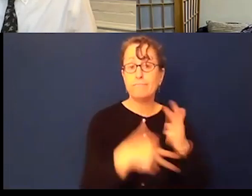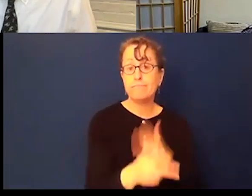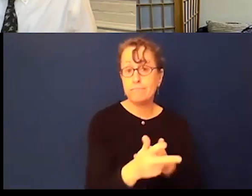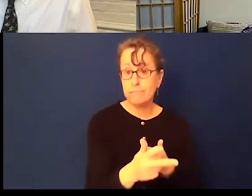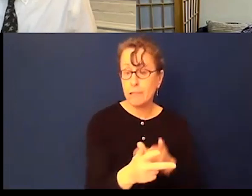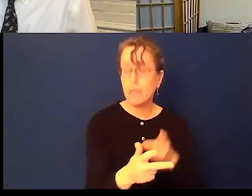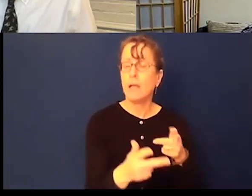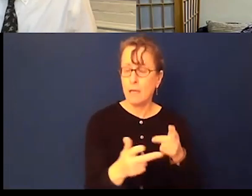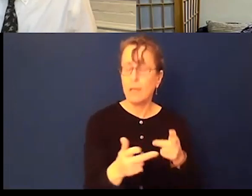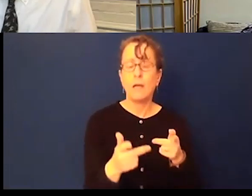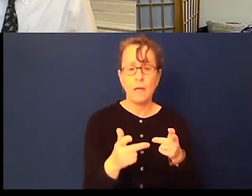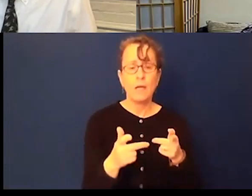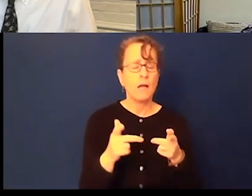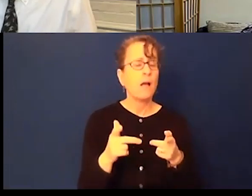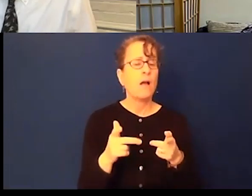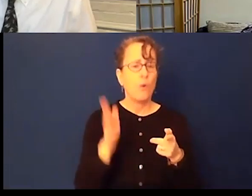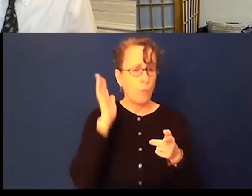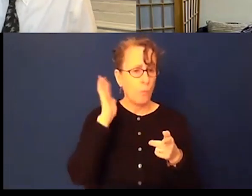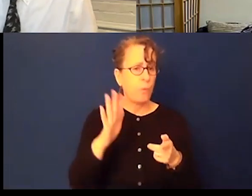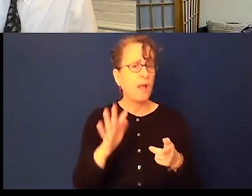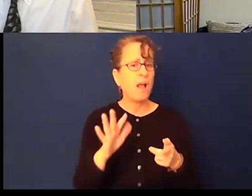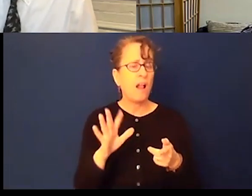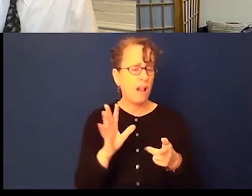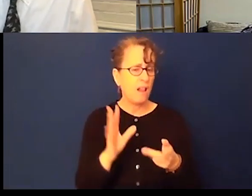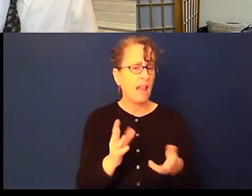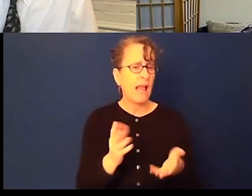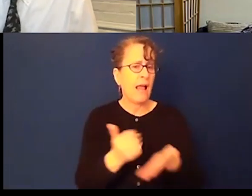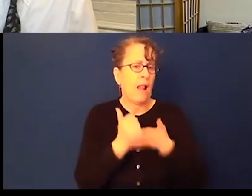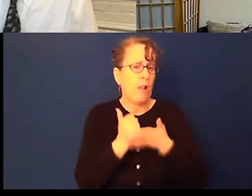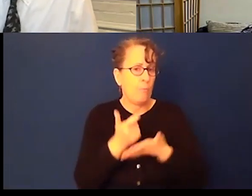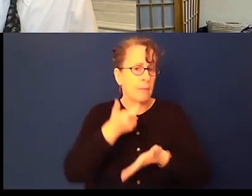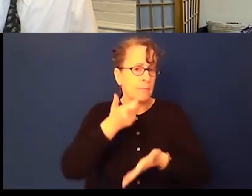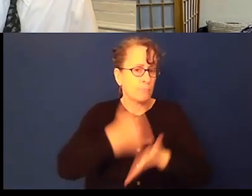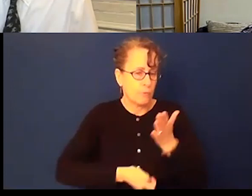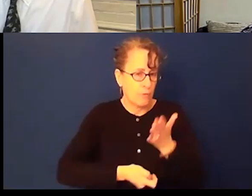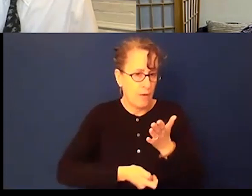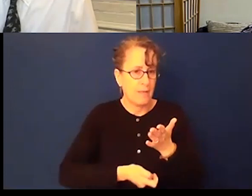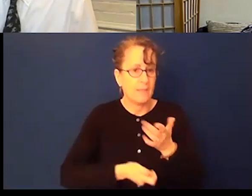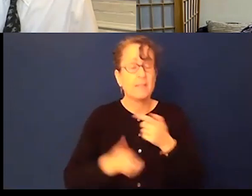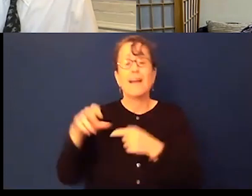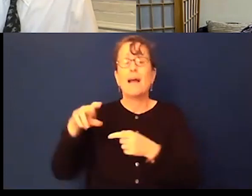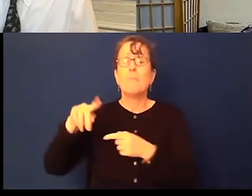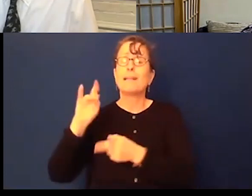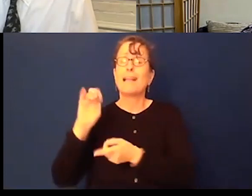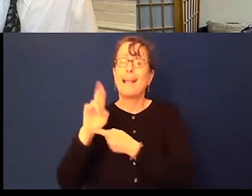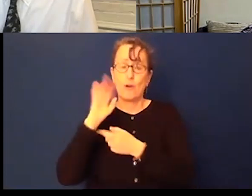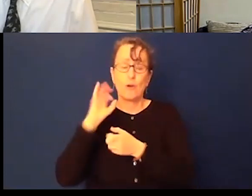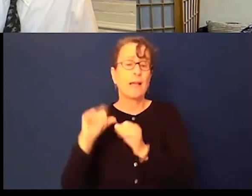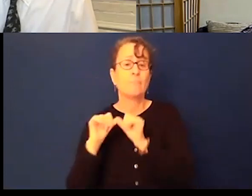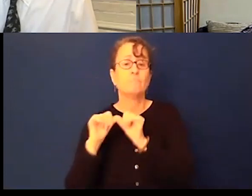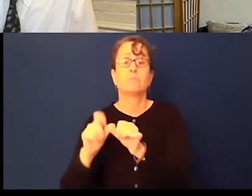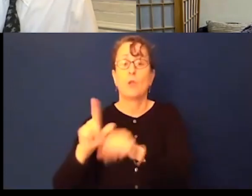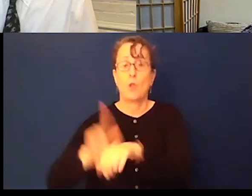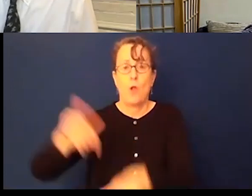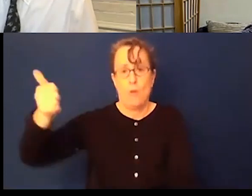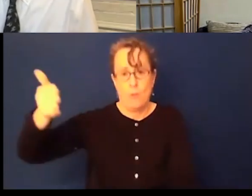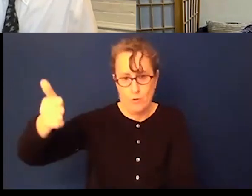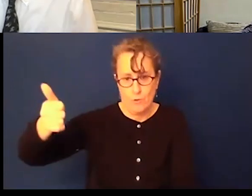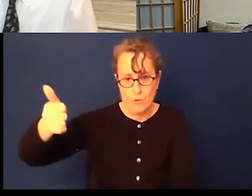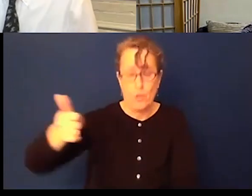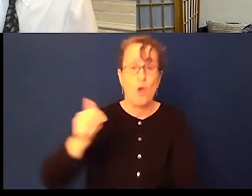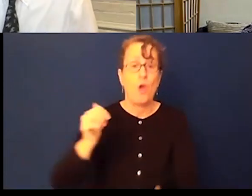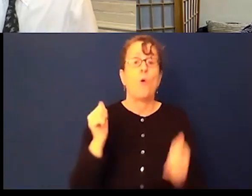machine. Oh, that actually is, could go on to that. I didn't understand that. Cool.